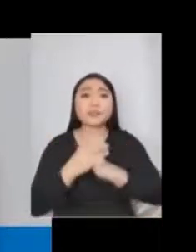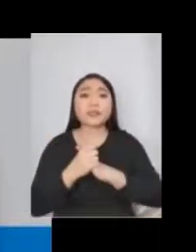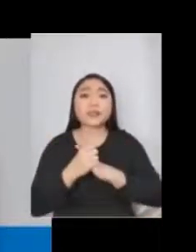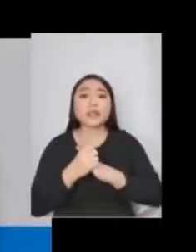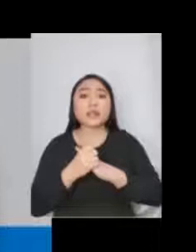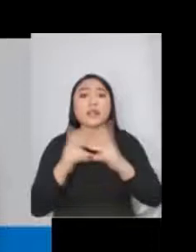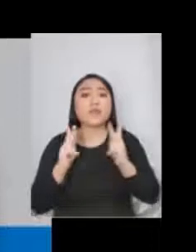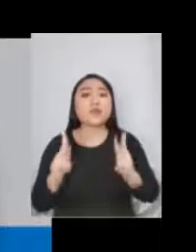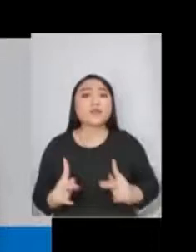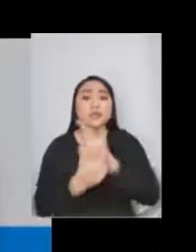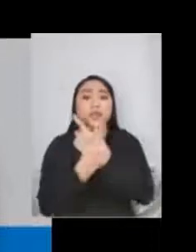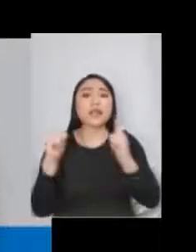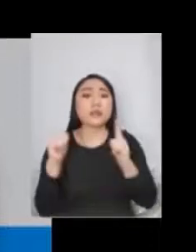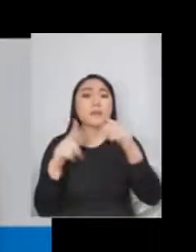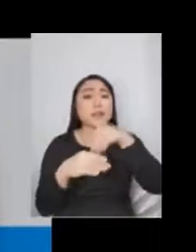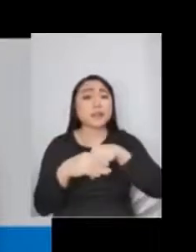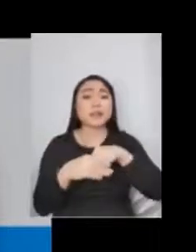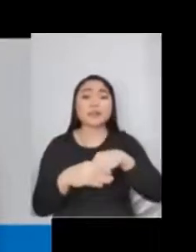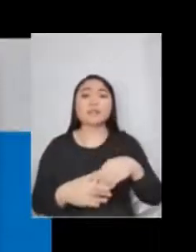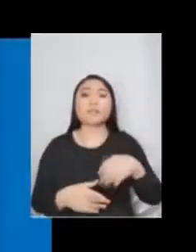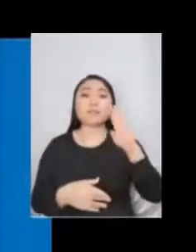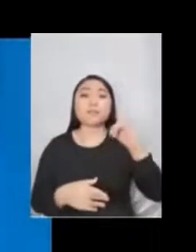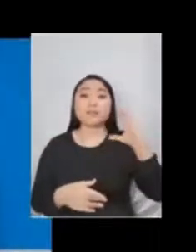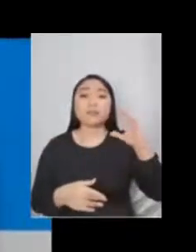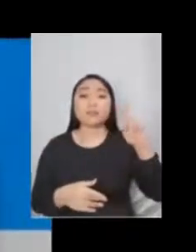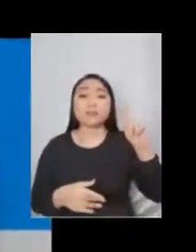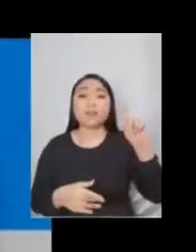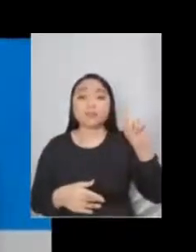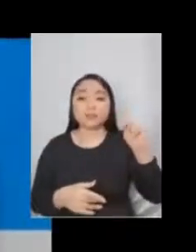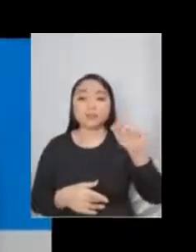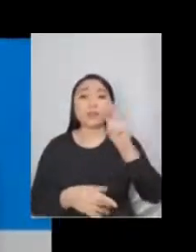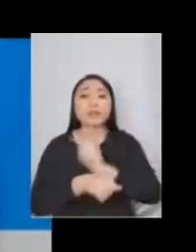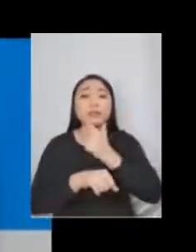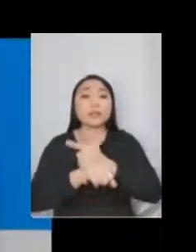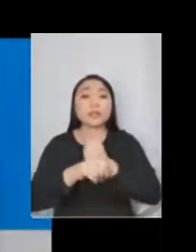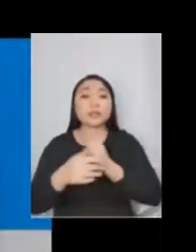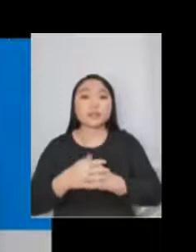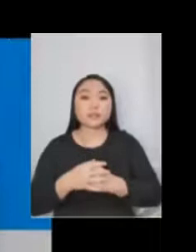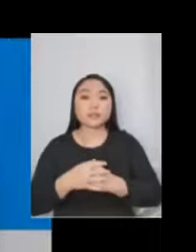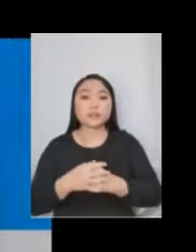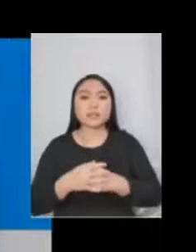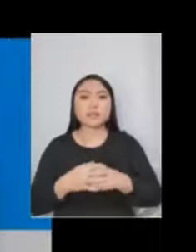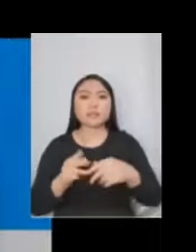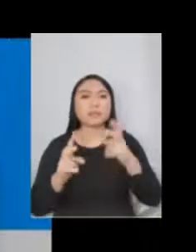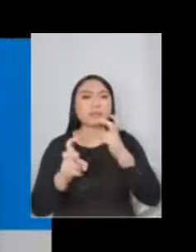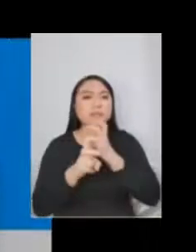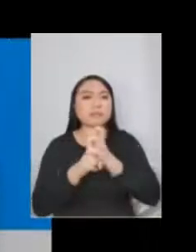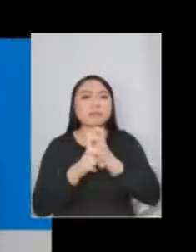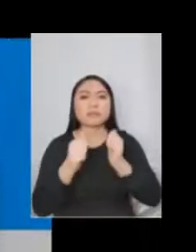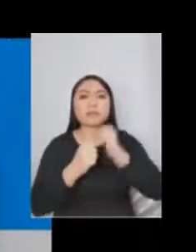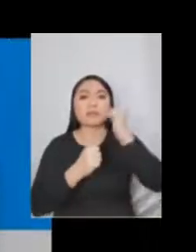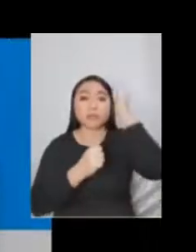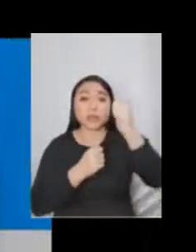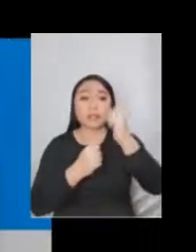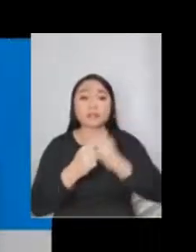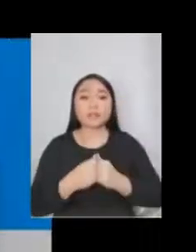lang may catch. Ang physical library po natin ay matatagpuan sa Bikutan, Taguig. So, yung